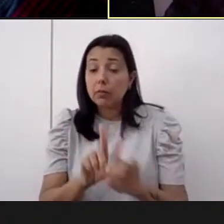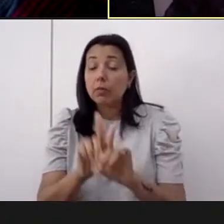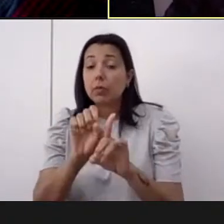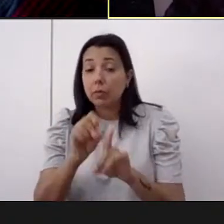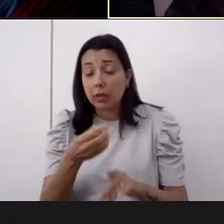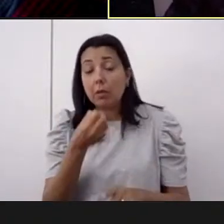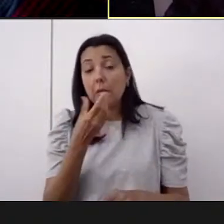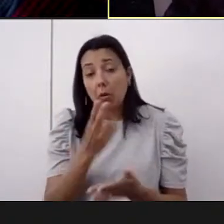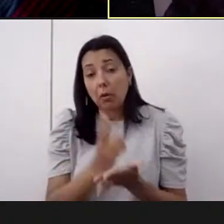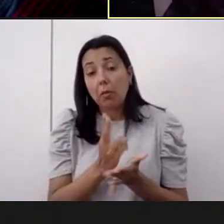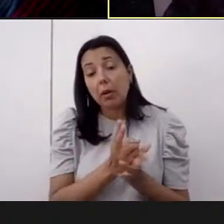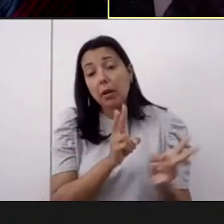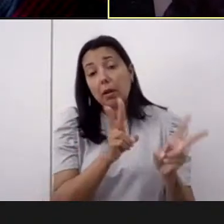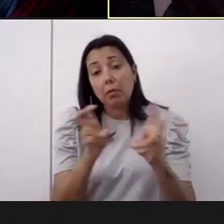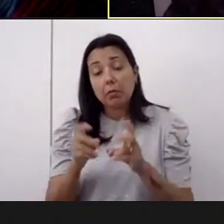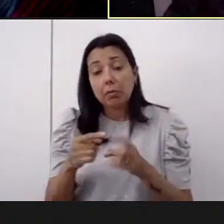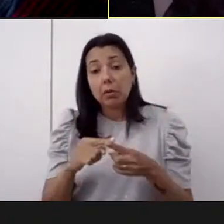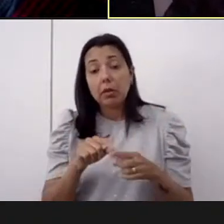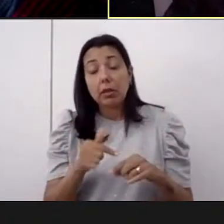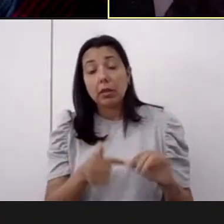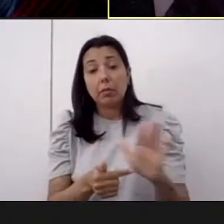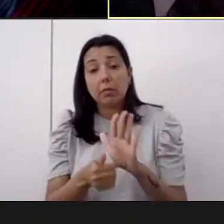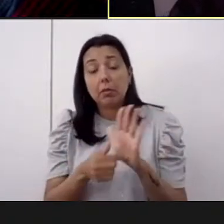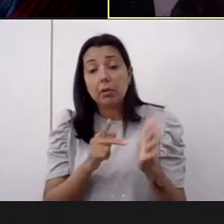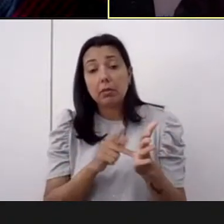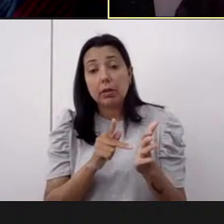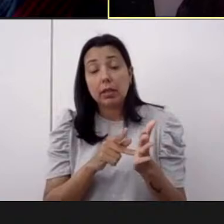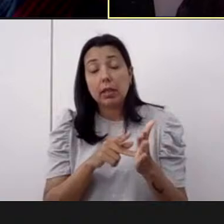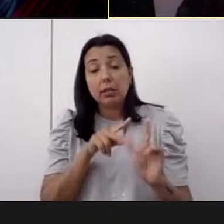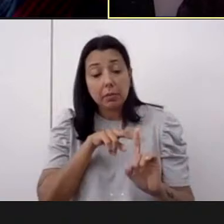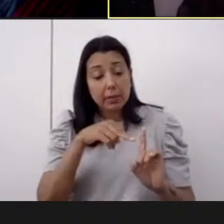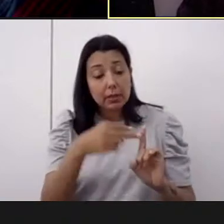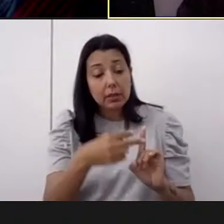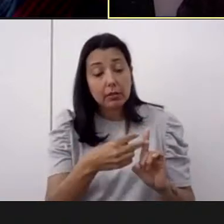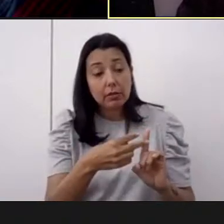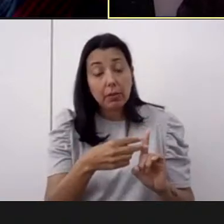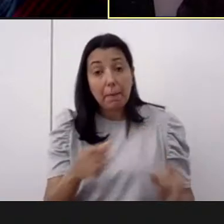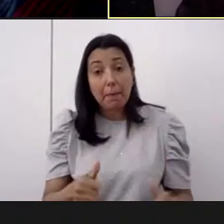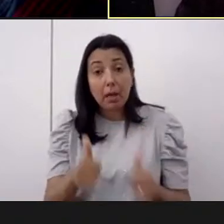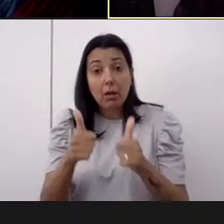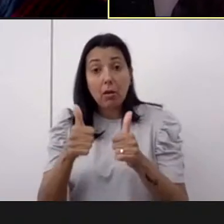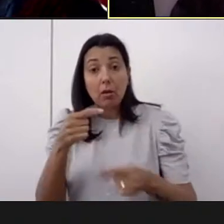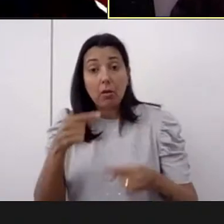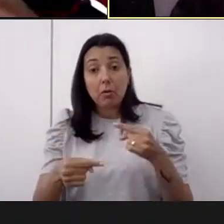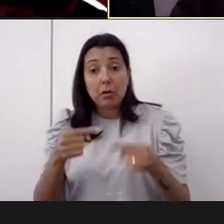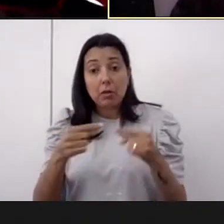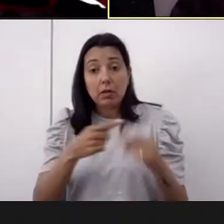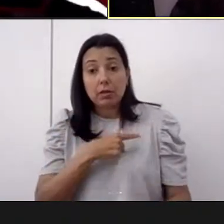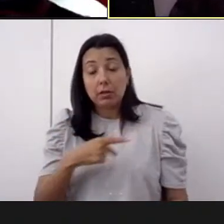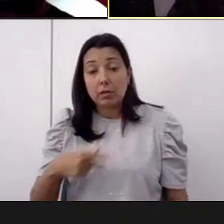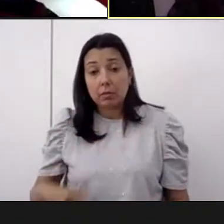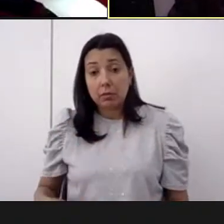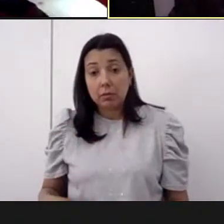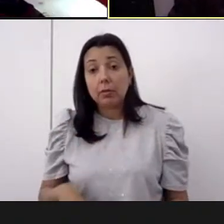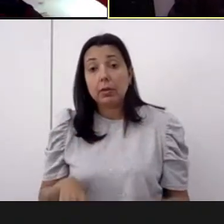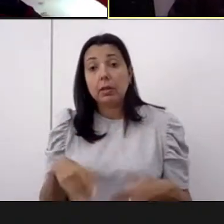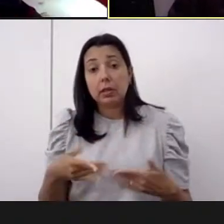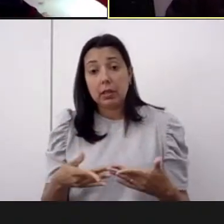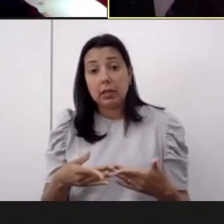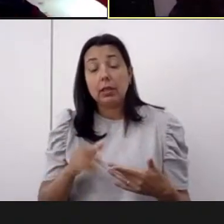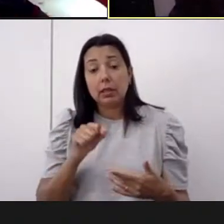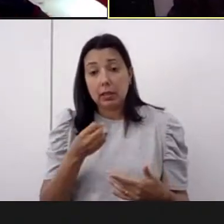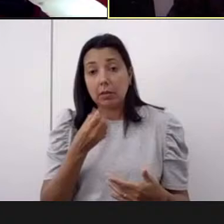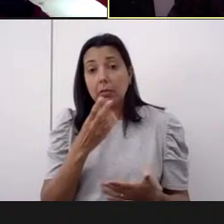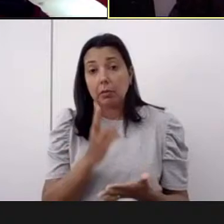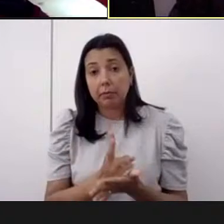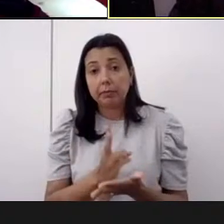understand contemporary public policy making. So if you're interested